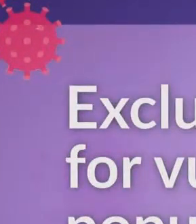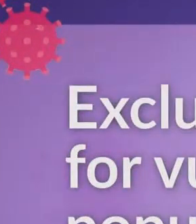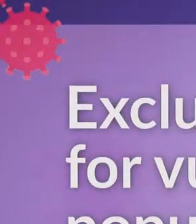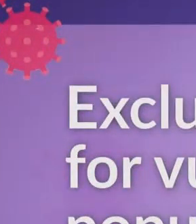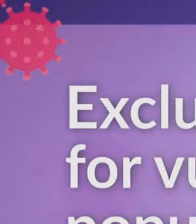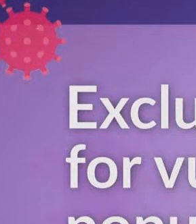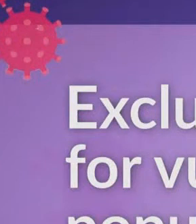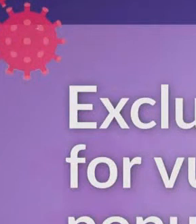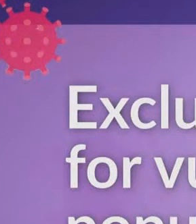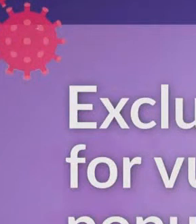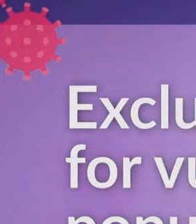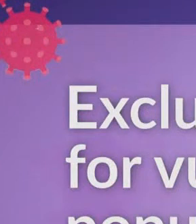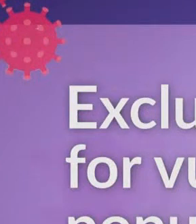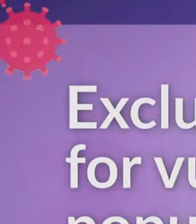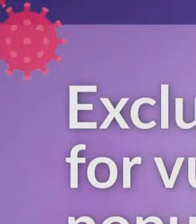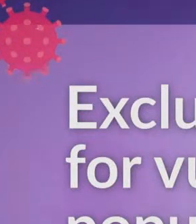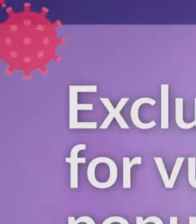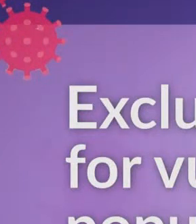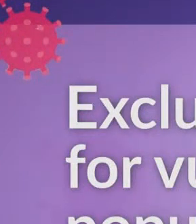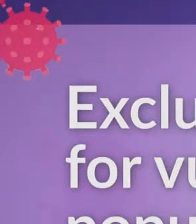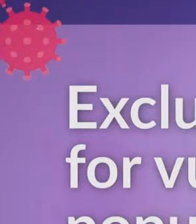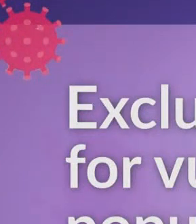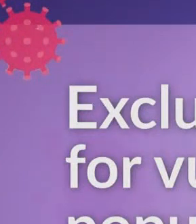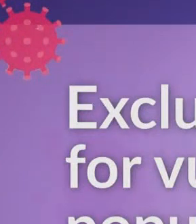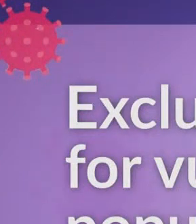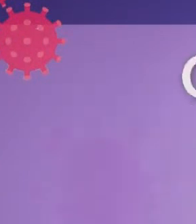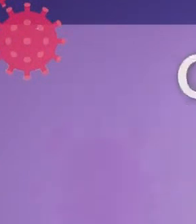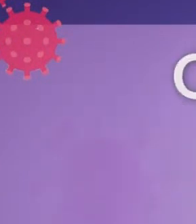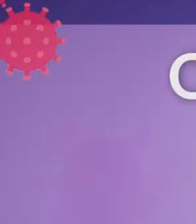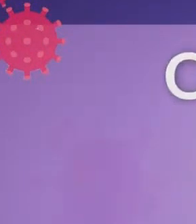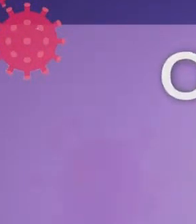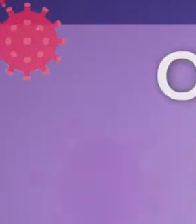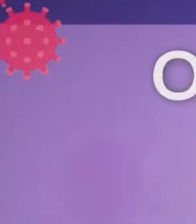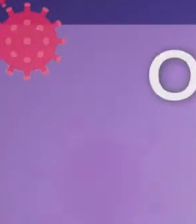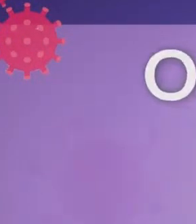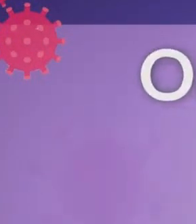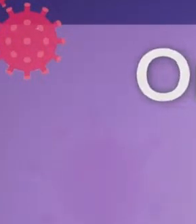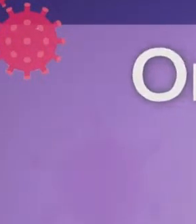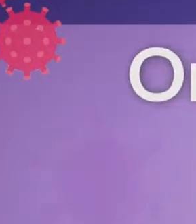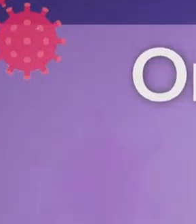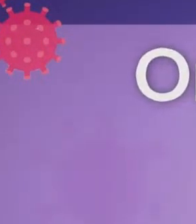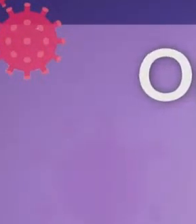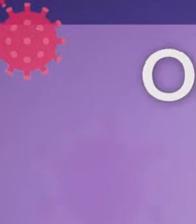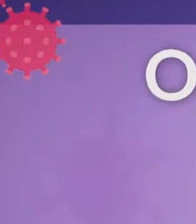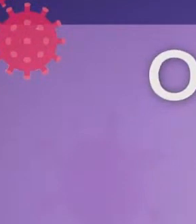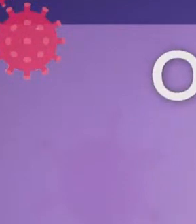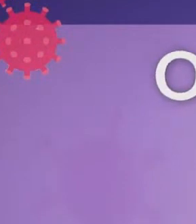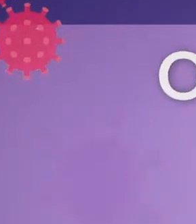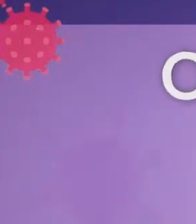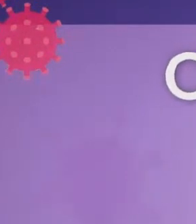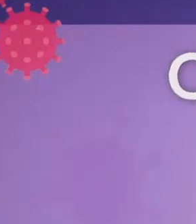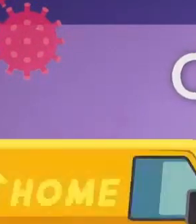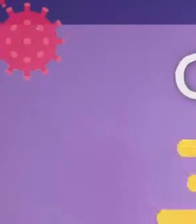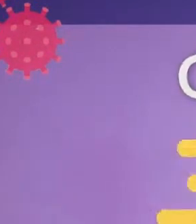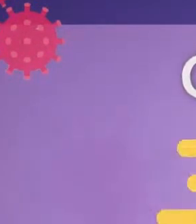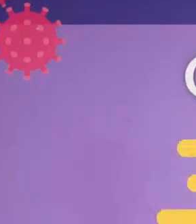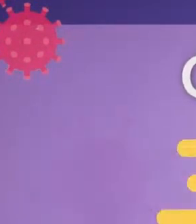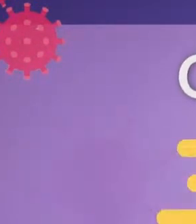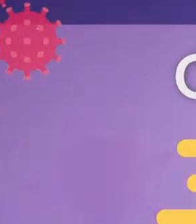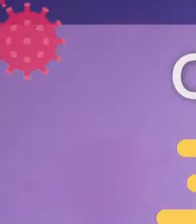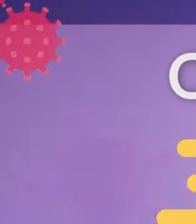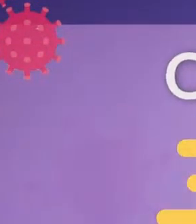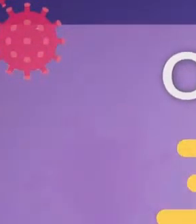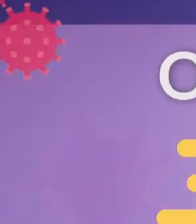vulnerable populations to shop without other customers. Expand remote shopping options if available. Click and collect,